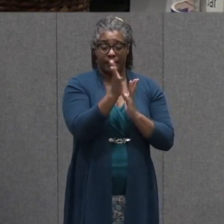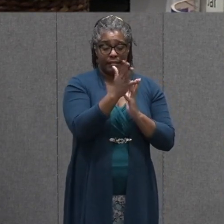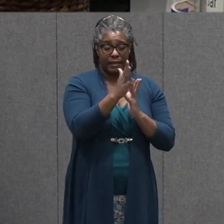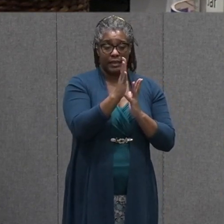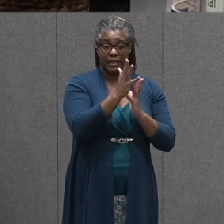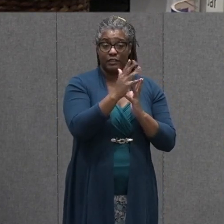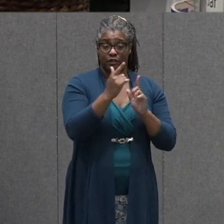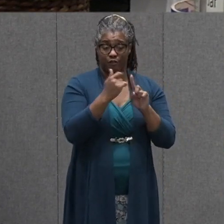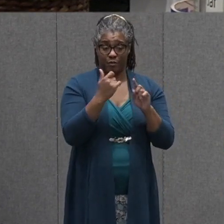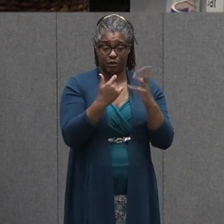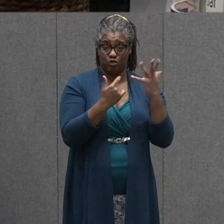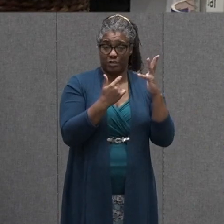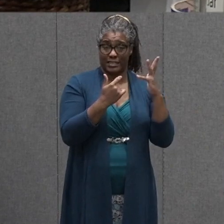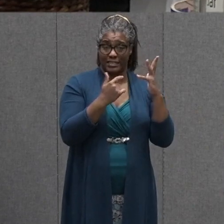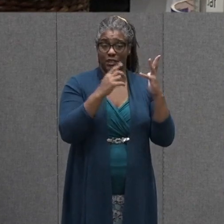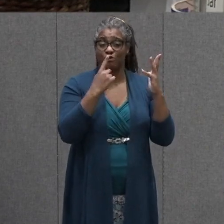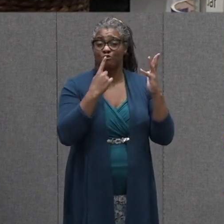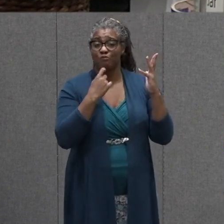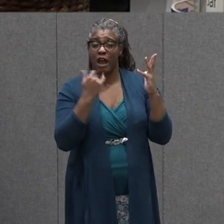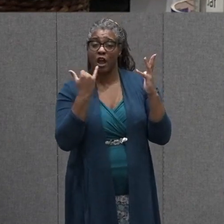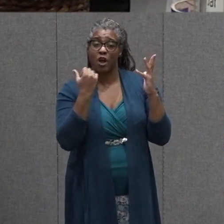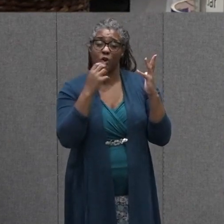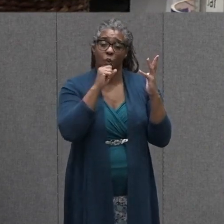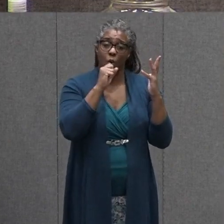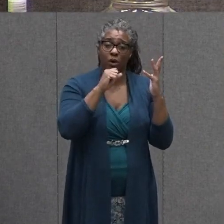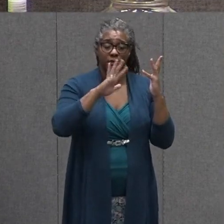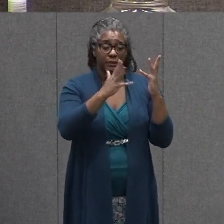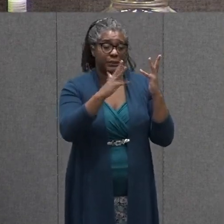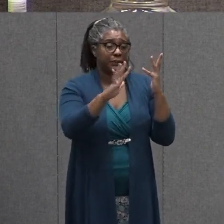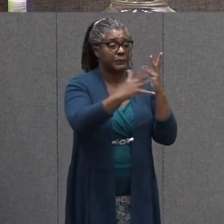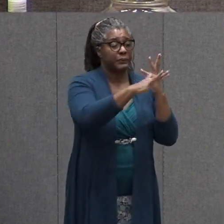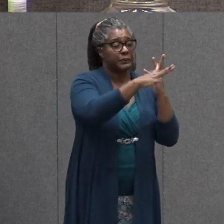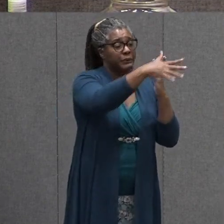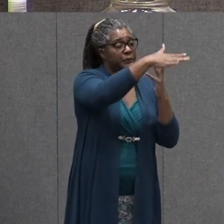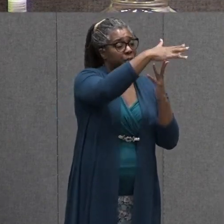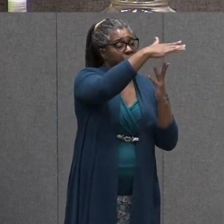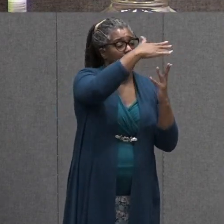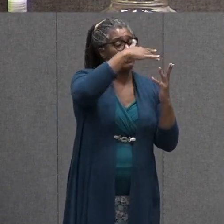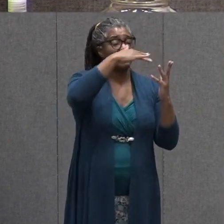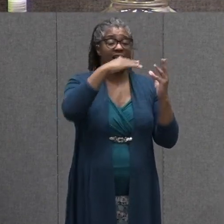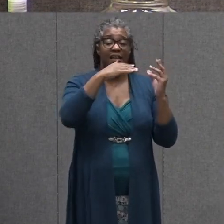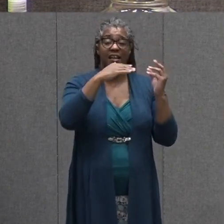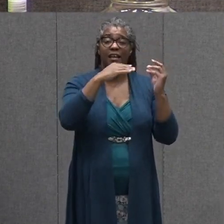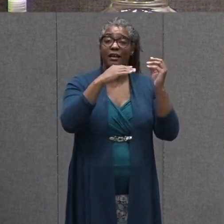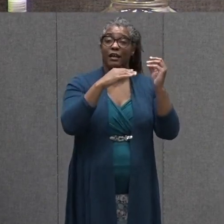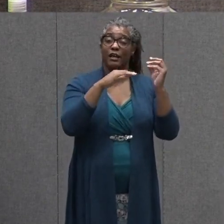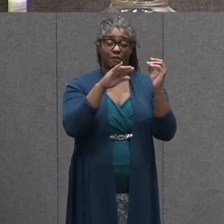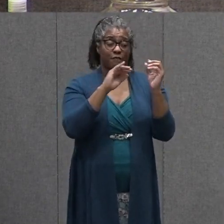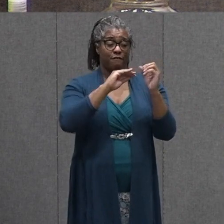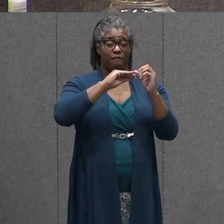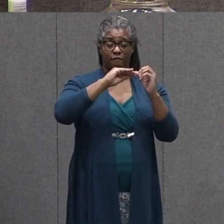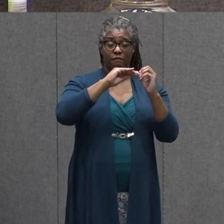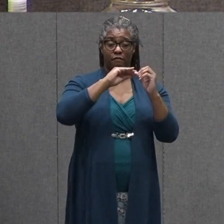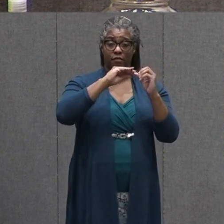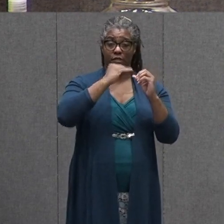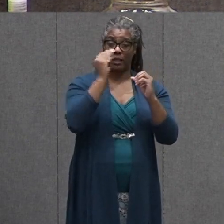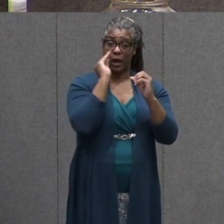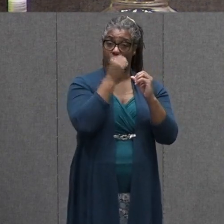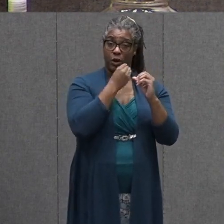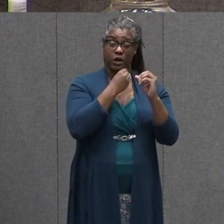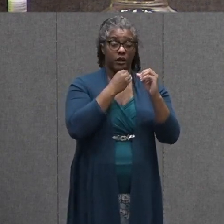S-U-M-M-E-R, summer. So our paper was divided into fourths for our 4 seasons that we have.